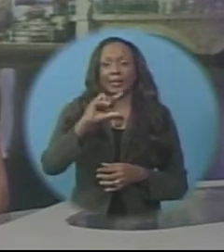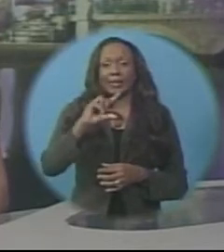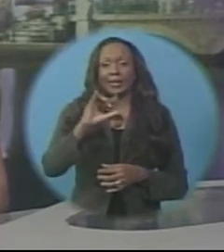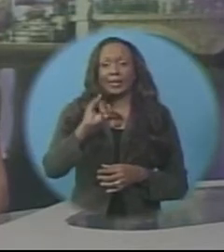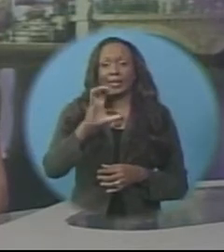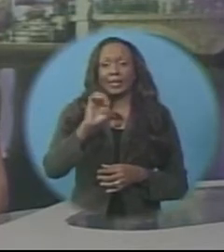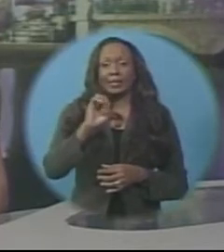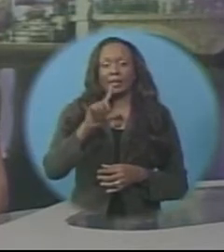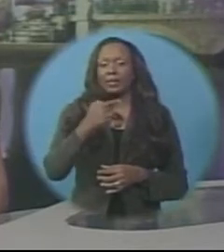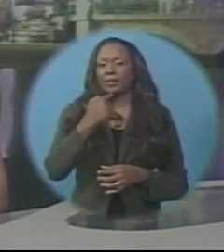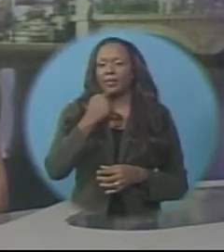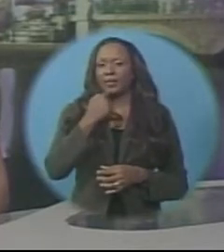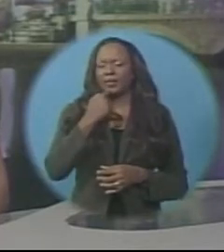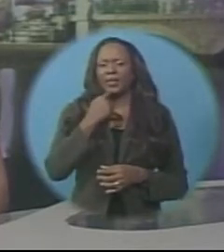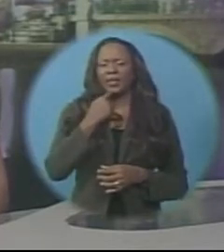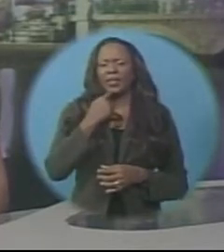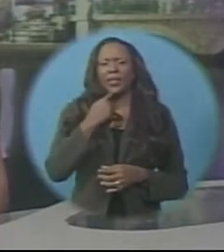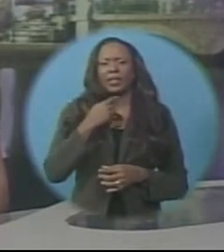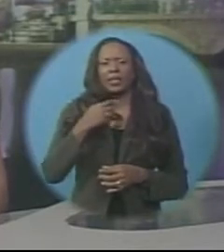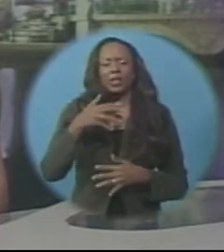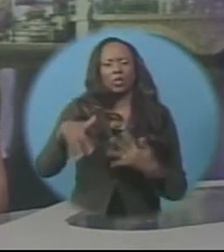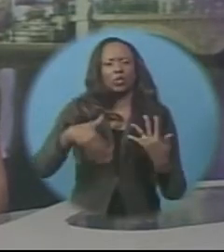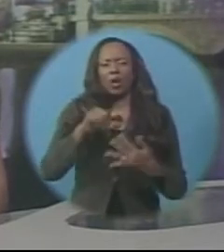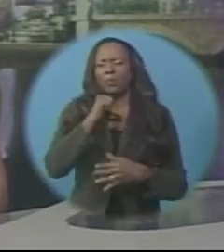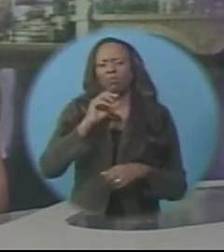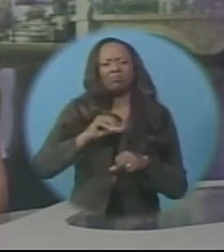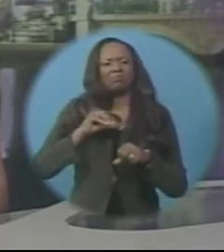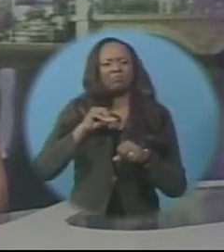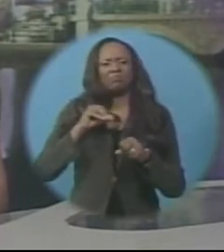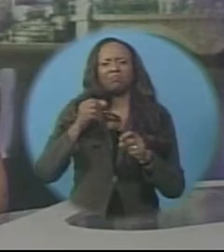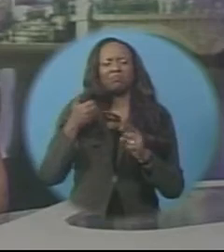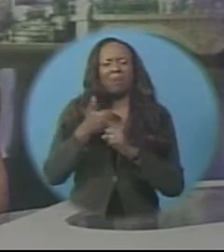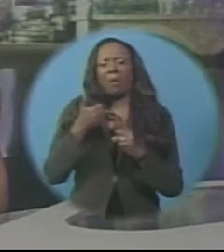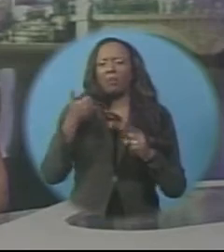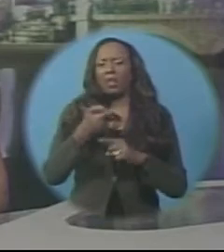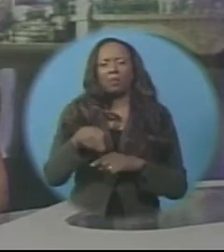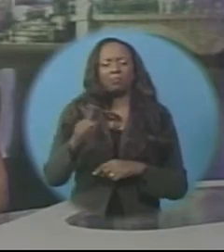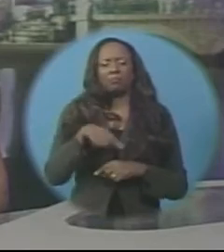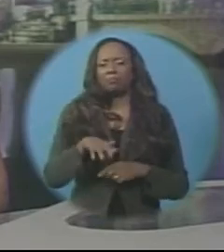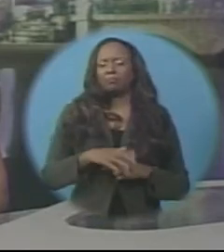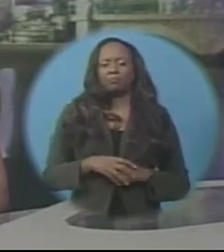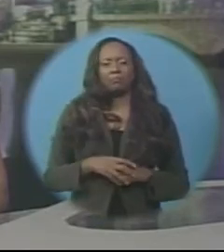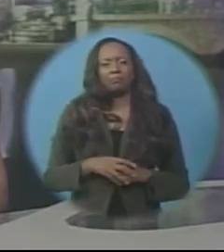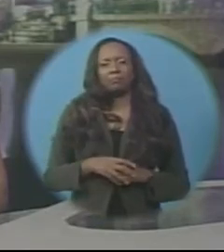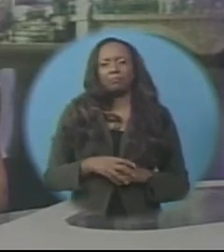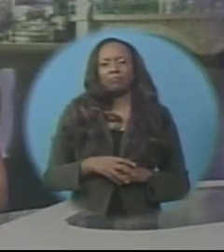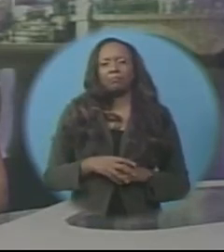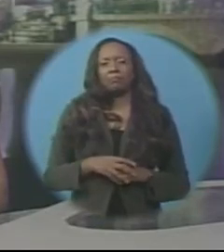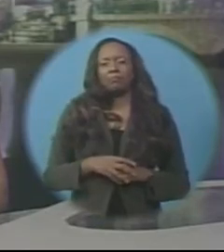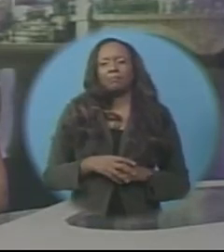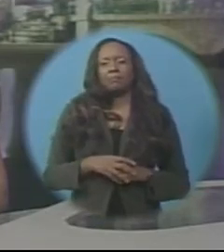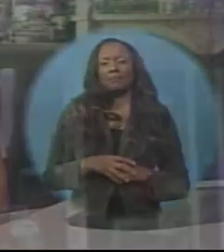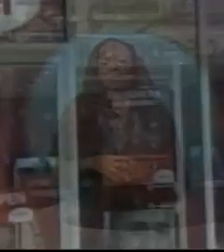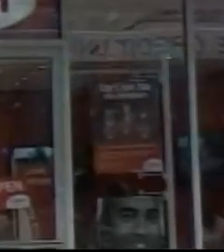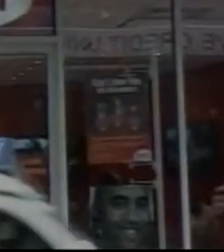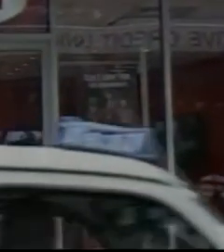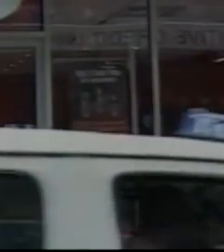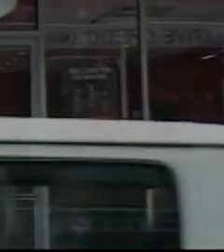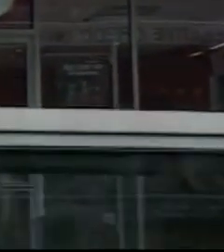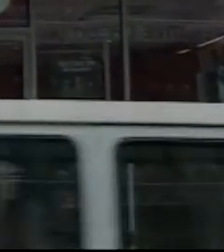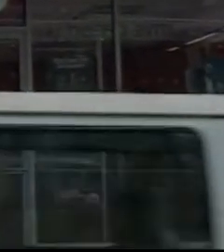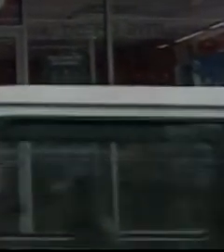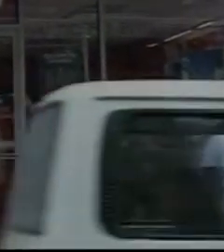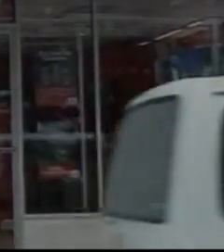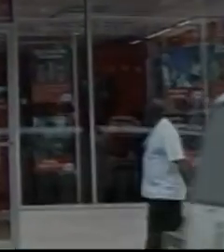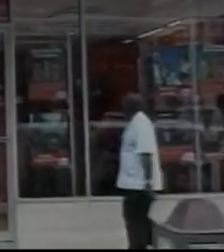company Digitel says it was not impacted by the passage of Tropical Storm Matthew yesterday. The company's networks are continuing to perform well despite